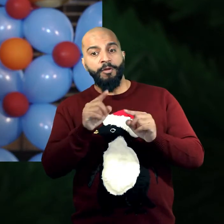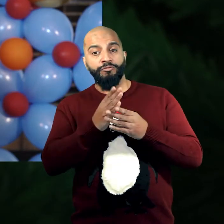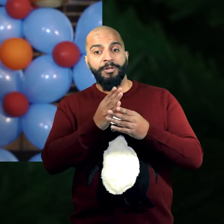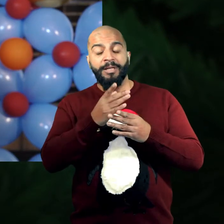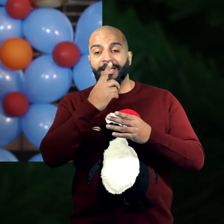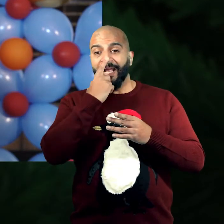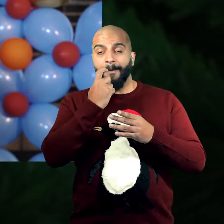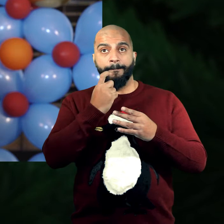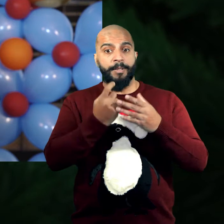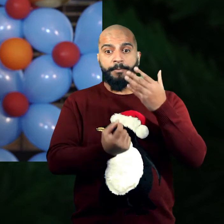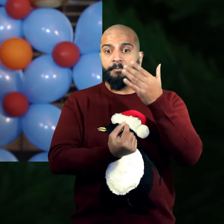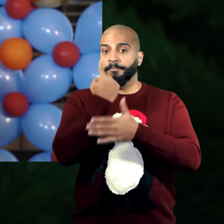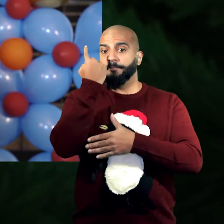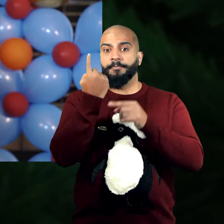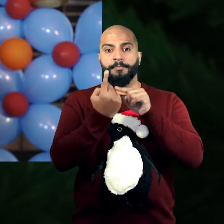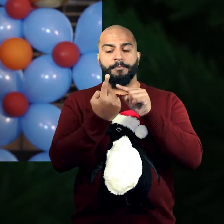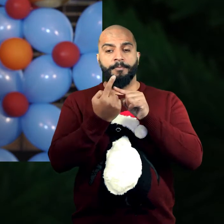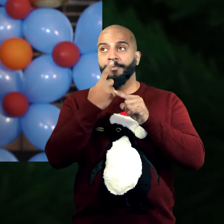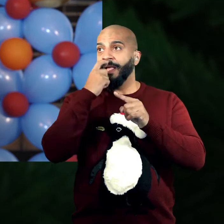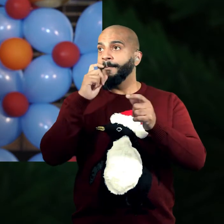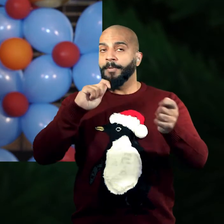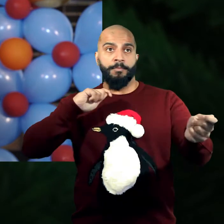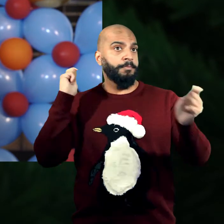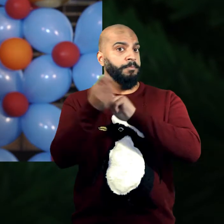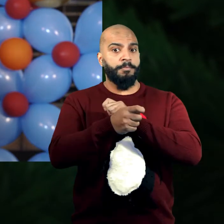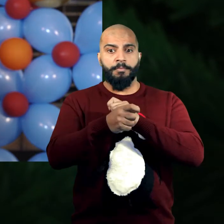that out of place atoms or a disruption in the